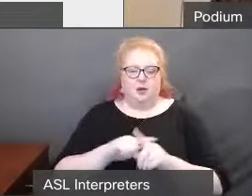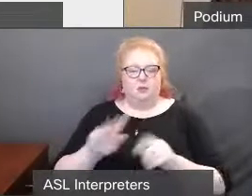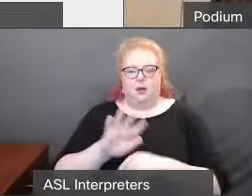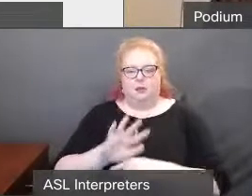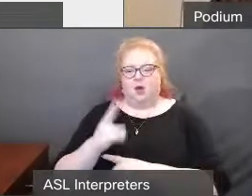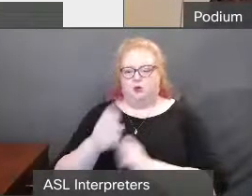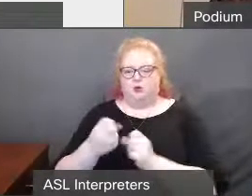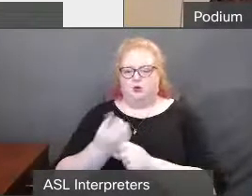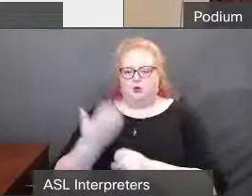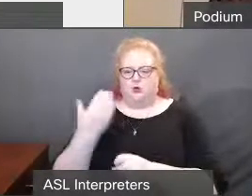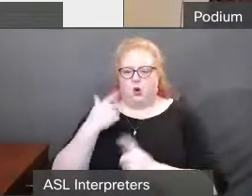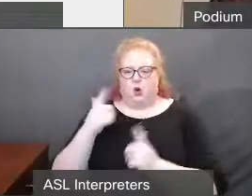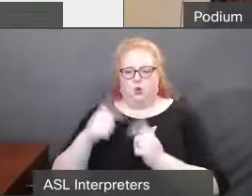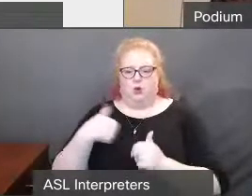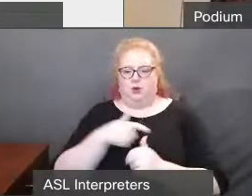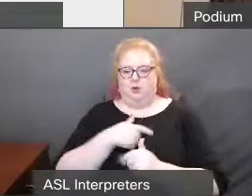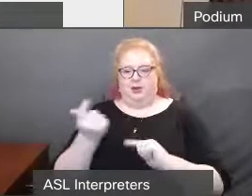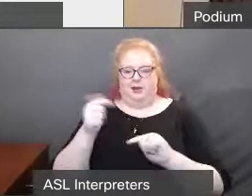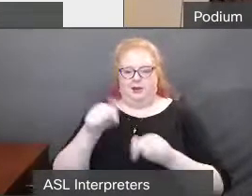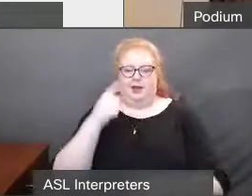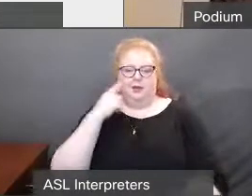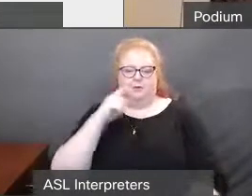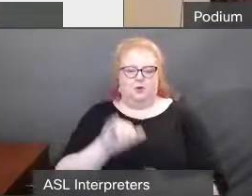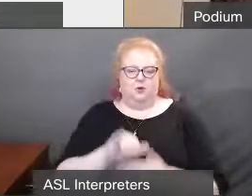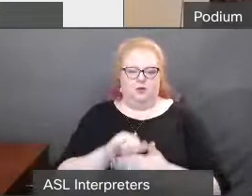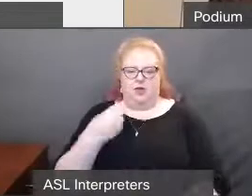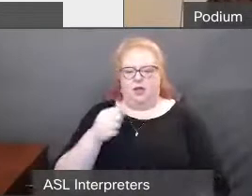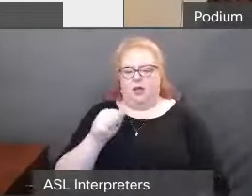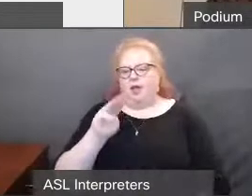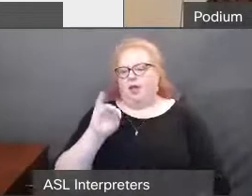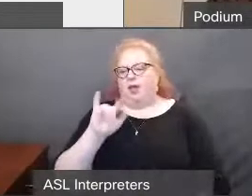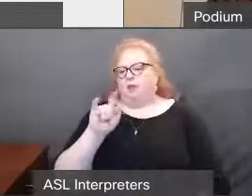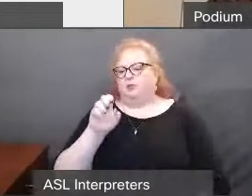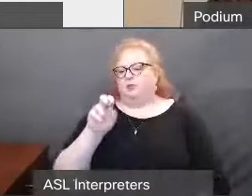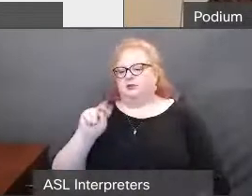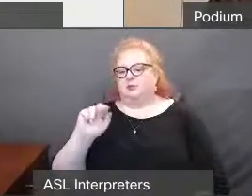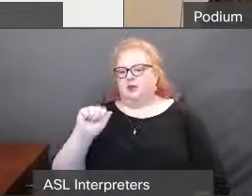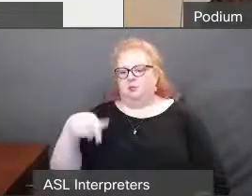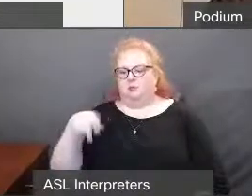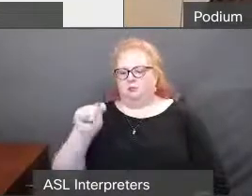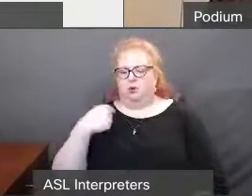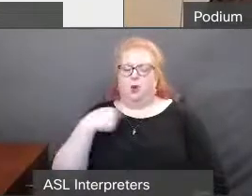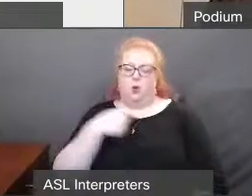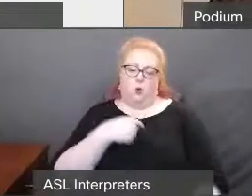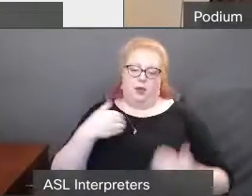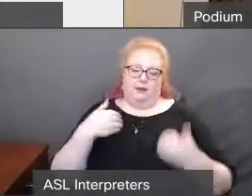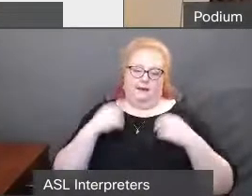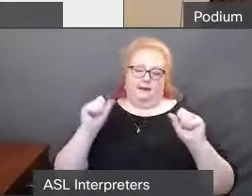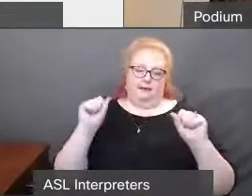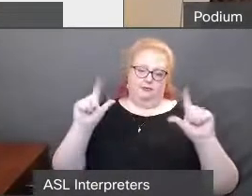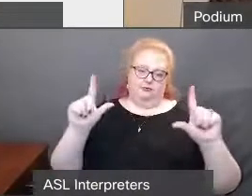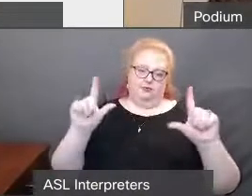Hamilton Apartments, I think we had a slideshow of all the damage that was done to our property, the adjacent